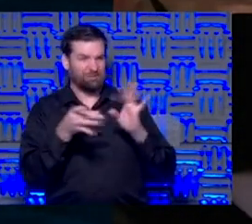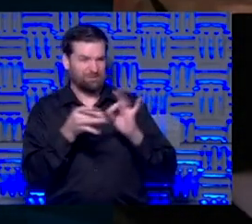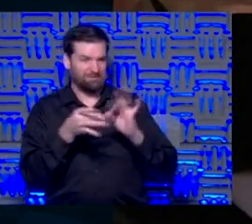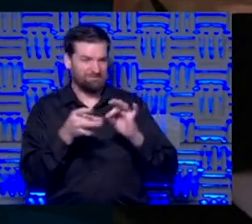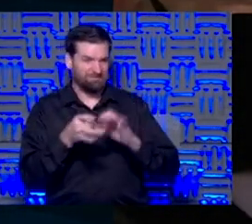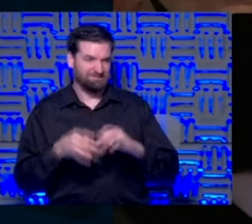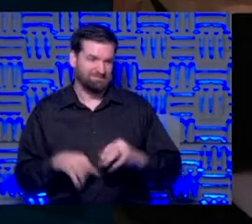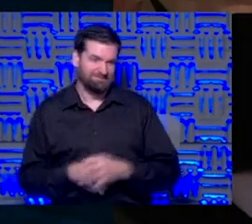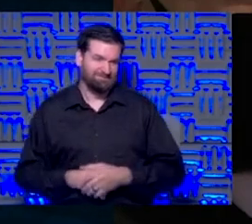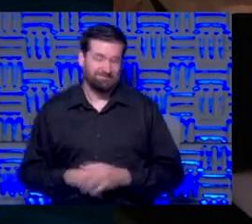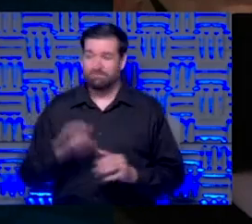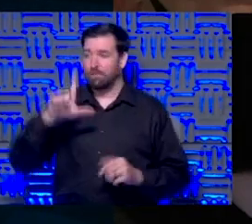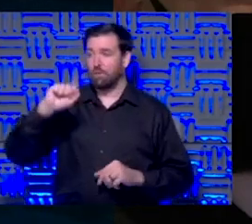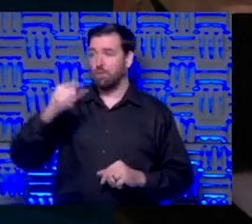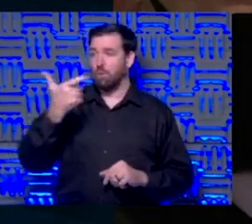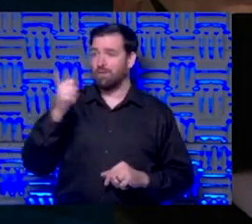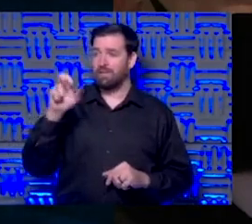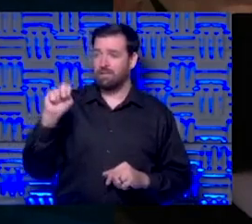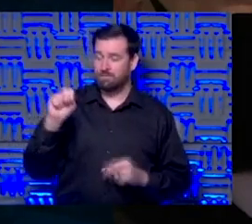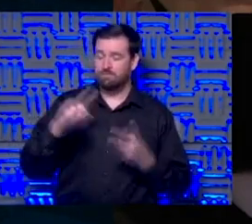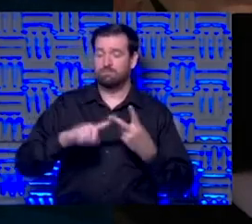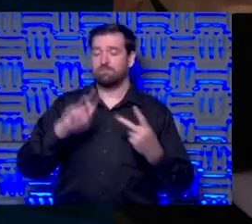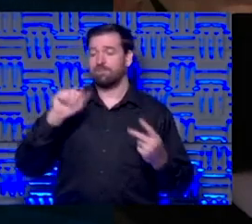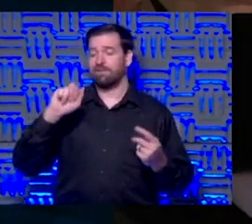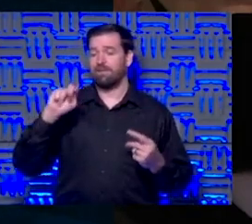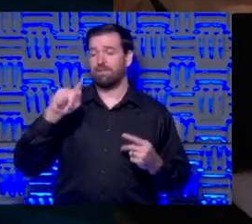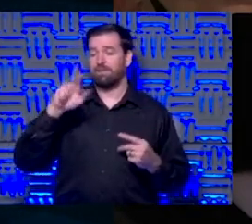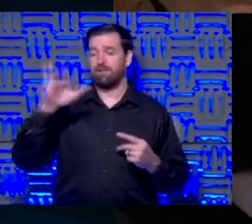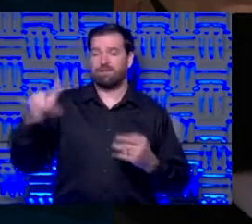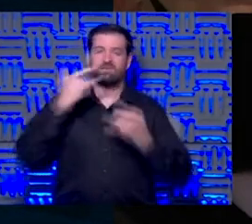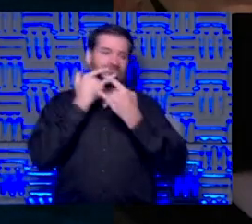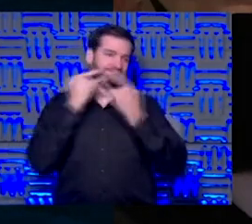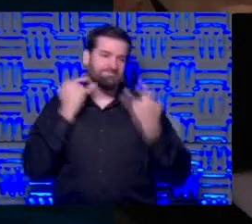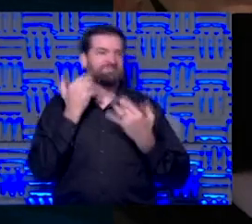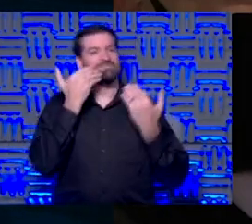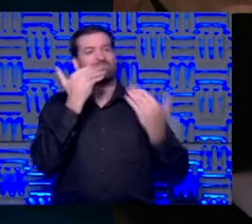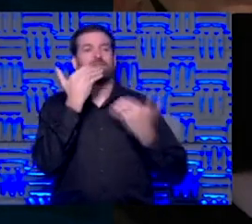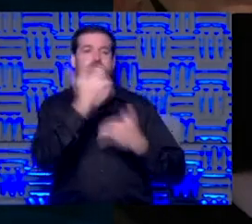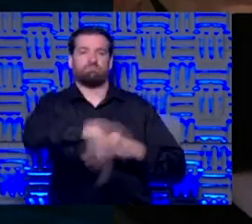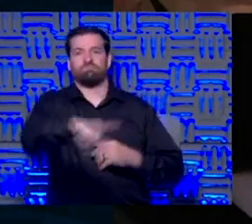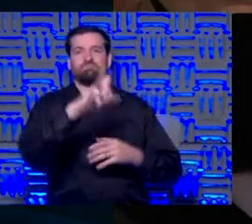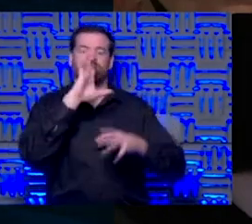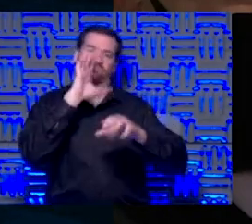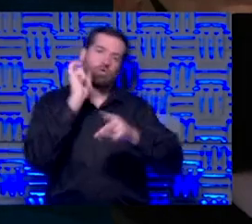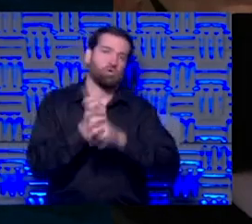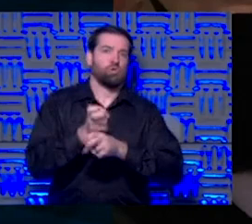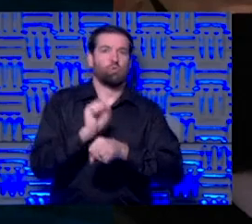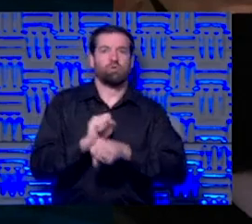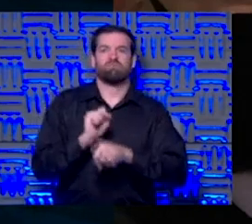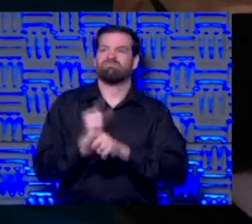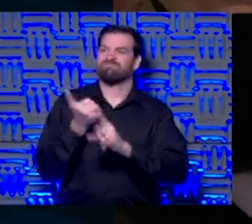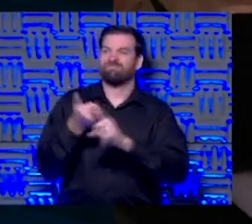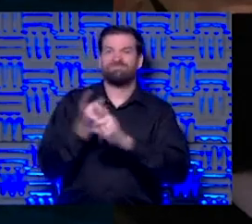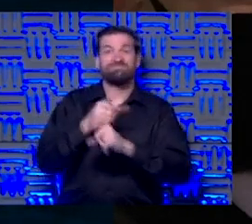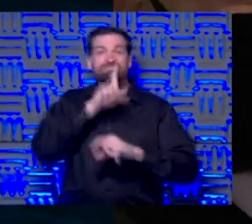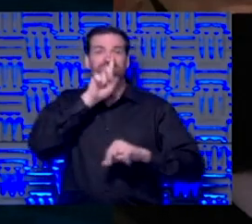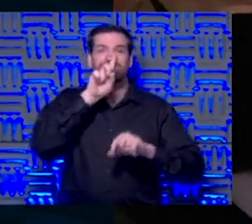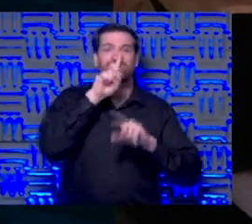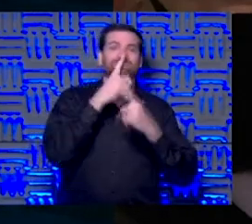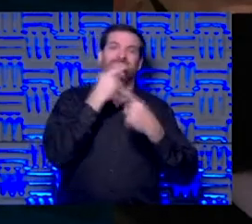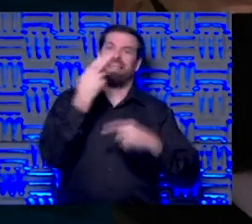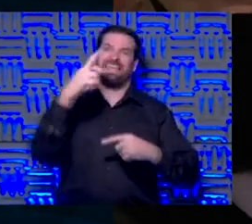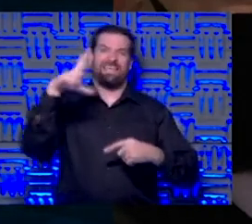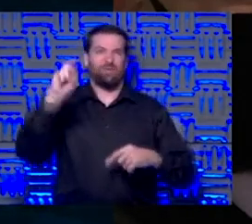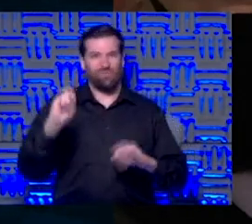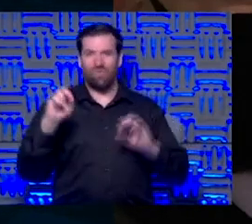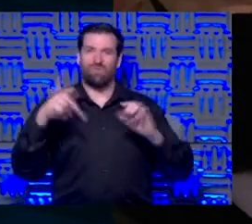ago. Logan and Anthony are back there, and they're wearing their masks. Thank you, guys. Thanks for all your hard work. These guys are the unsung heroes behind the scenes of this whole